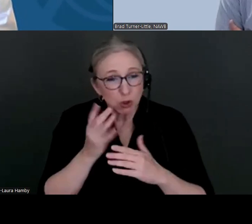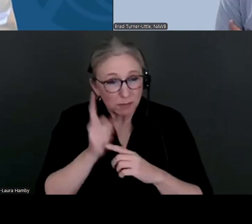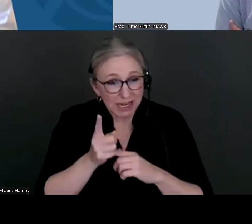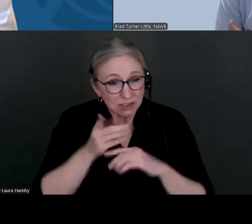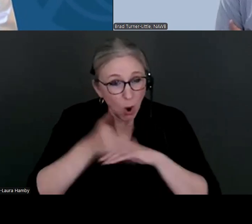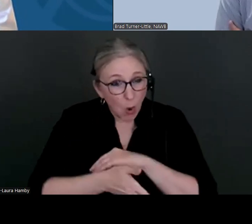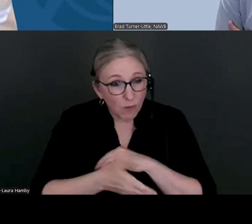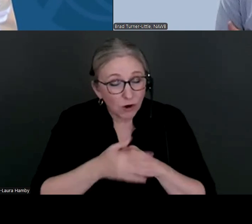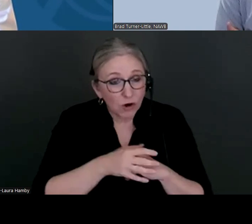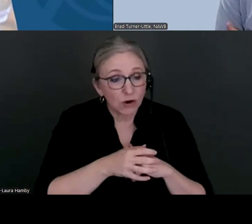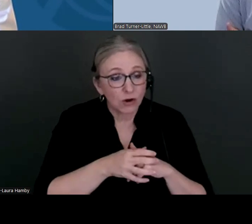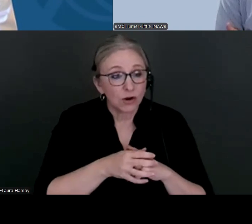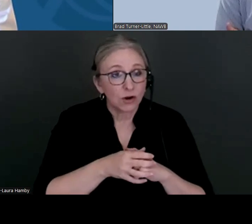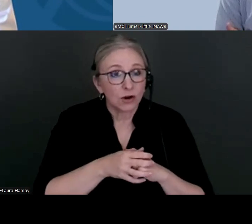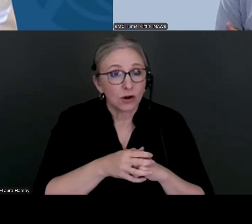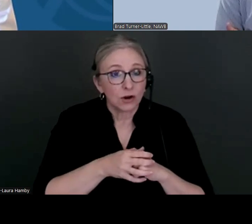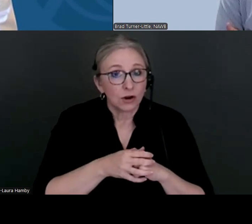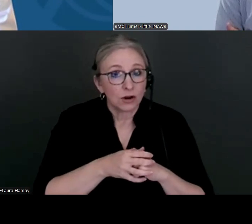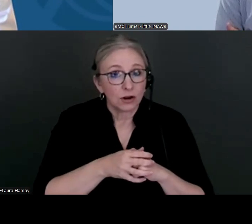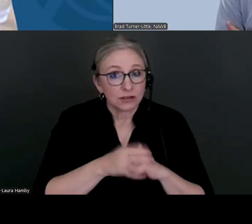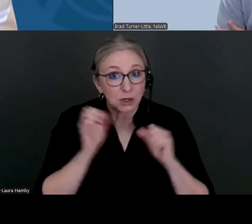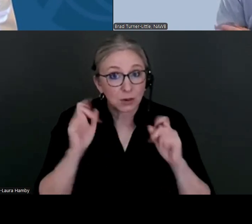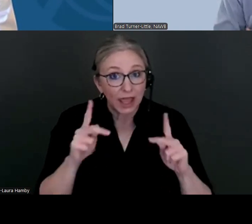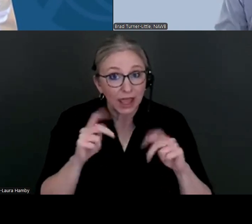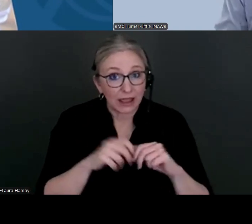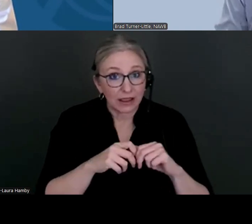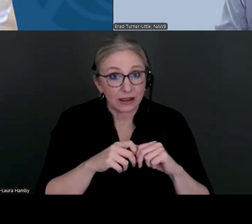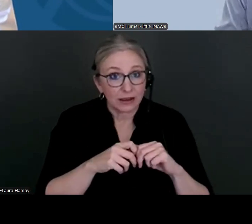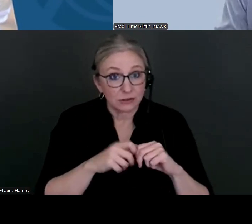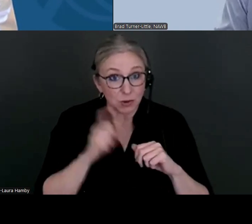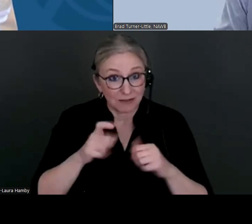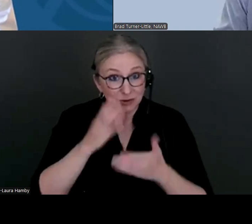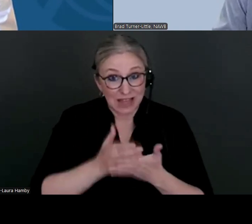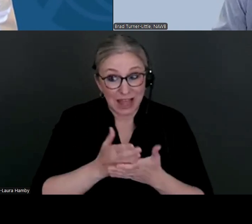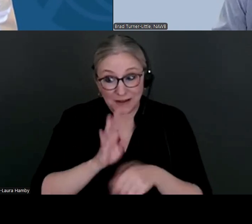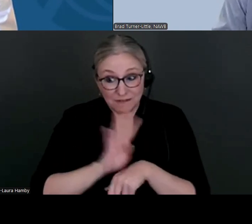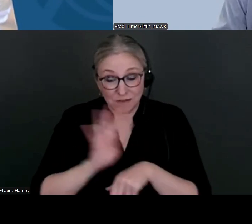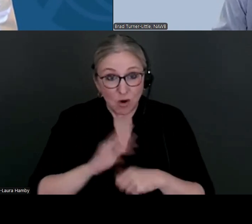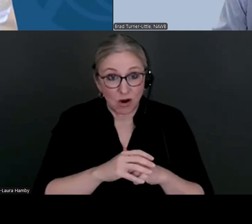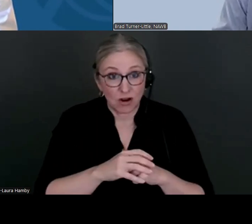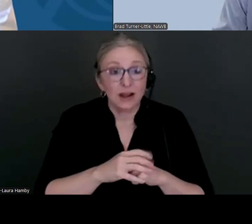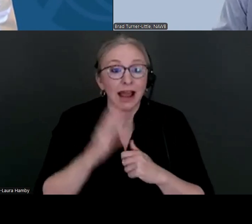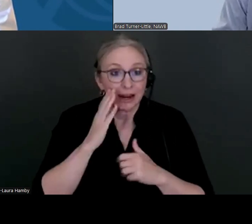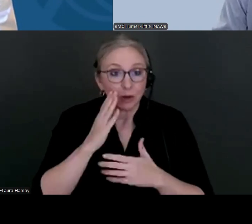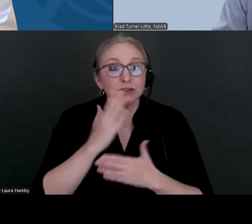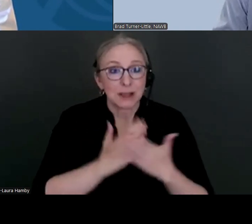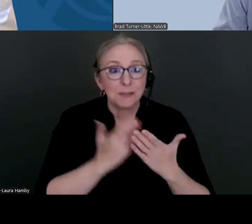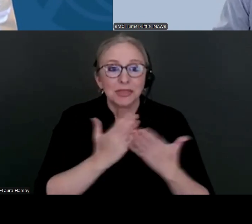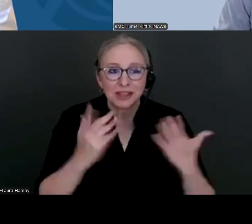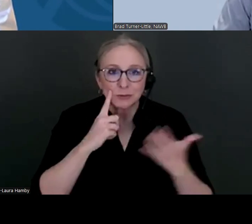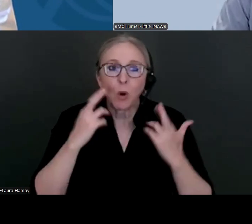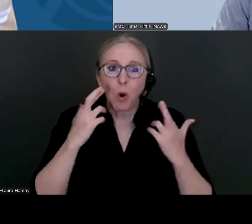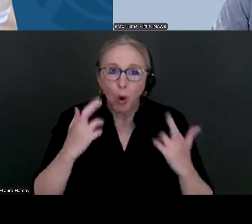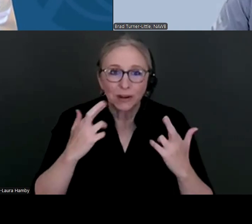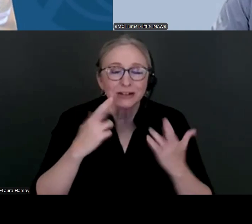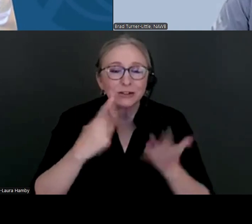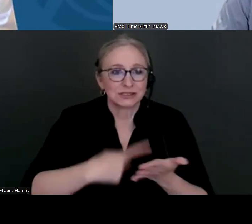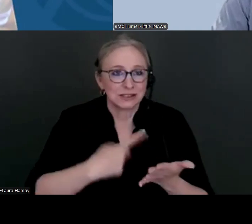over here? No pressure if we need to have a hard stop at 4, but I know there were some things that we were hoping to